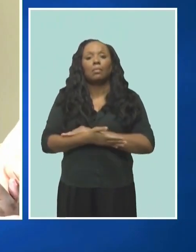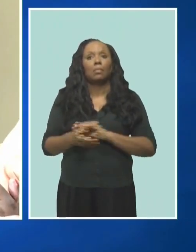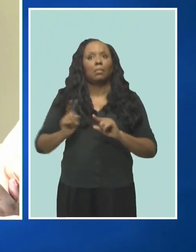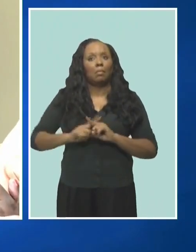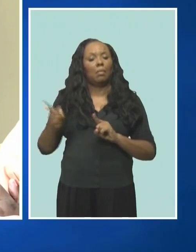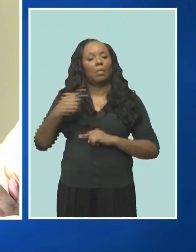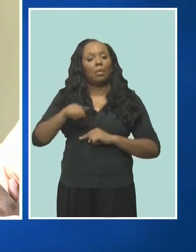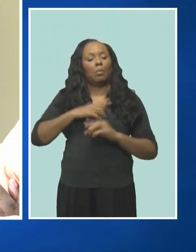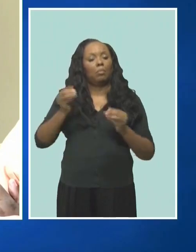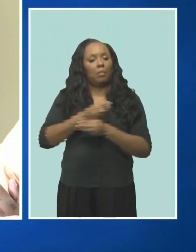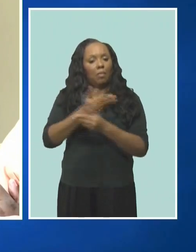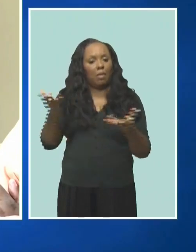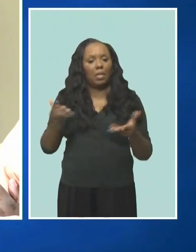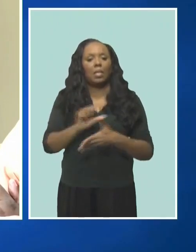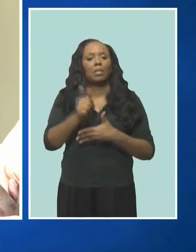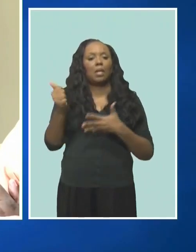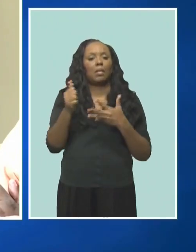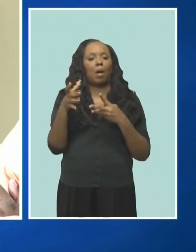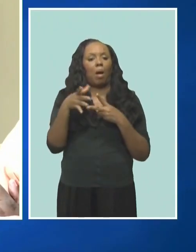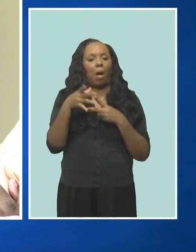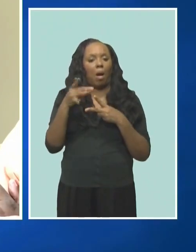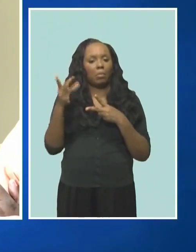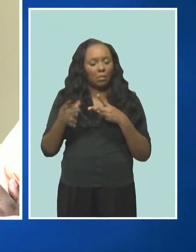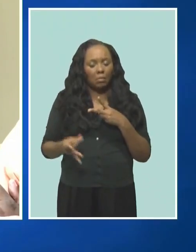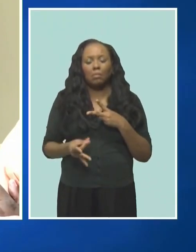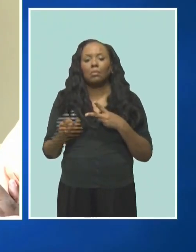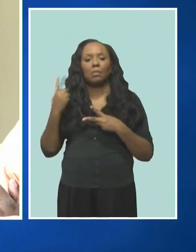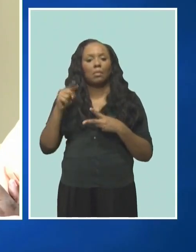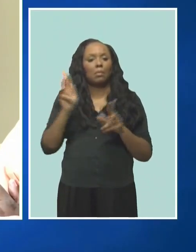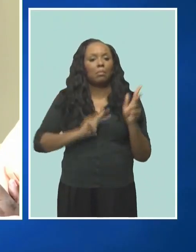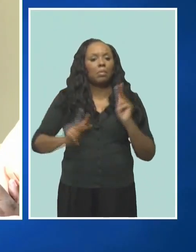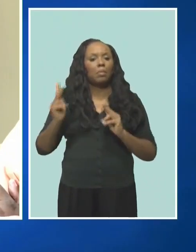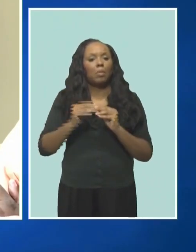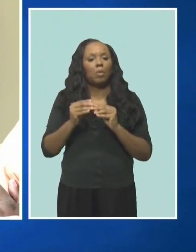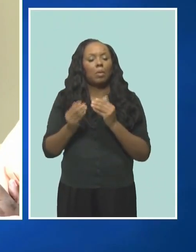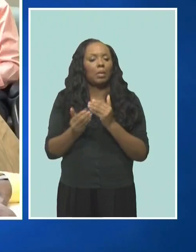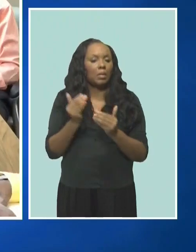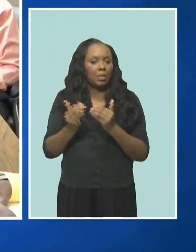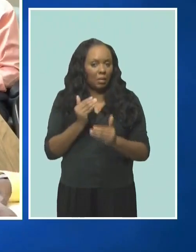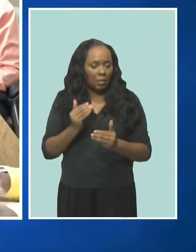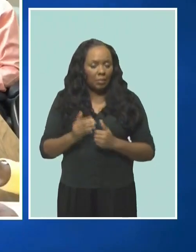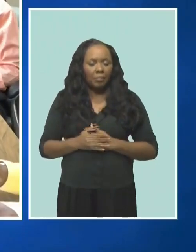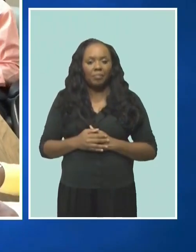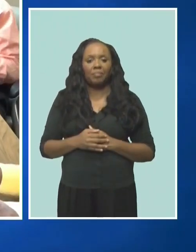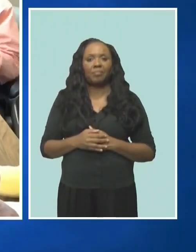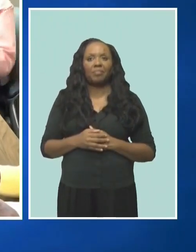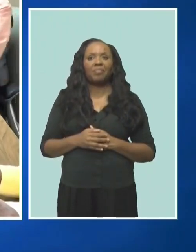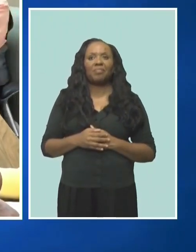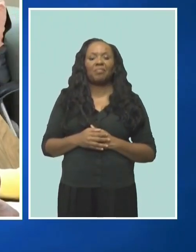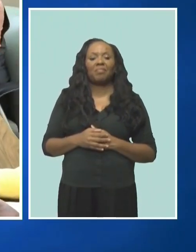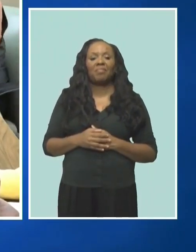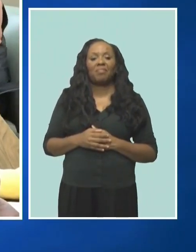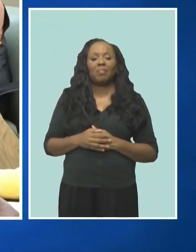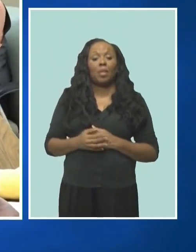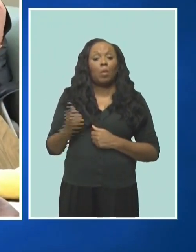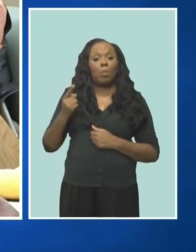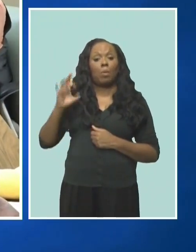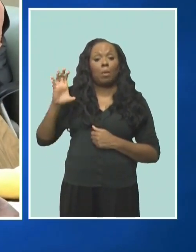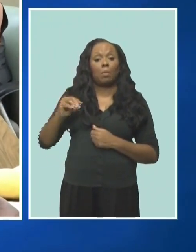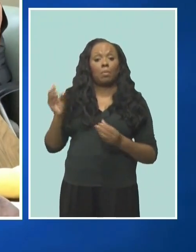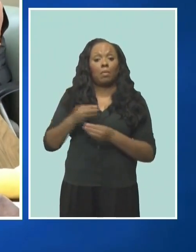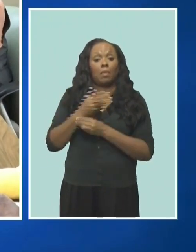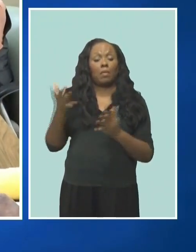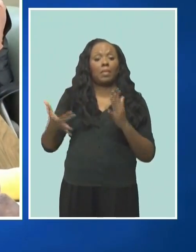us providing another option to make life easier for those persons who are so inclined. Venti Global provides the technical platform for